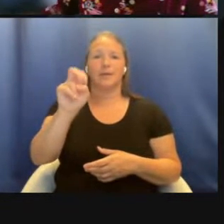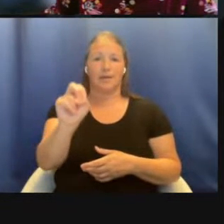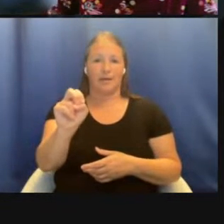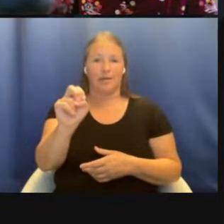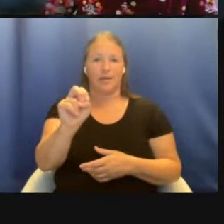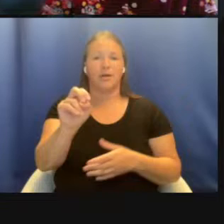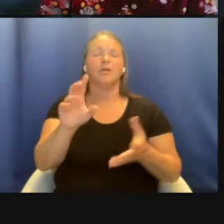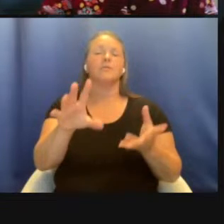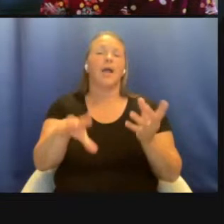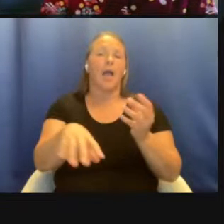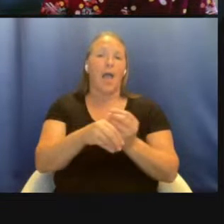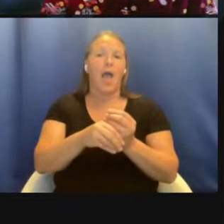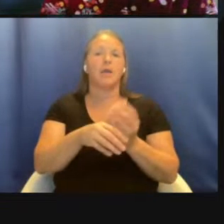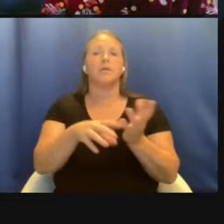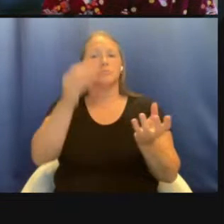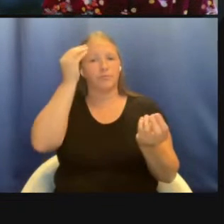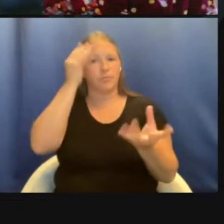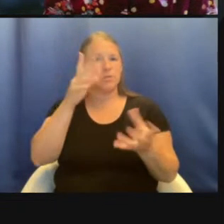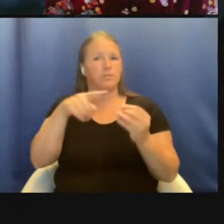Bonaparte.